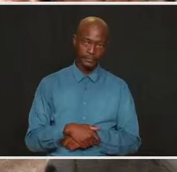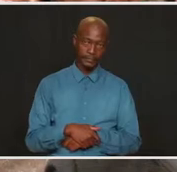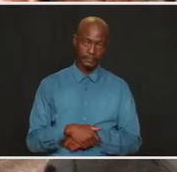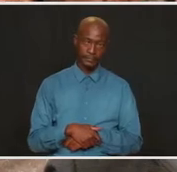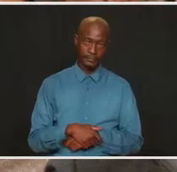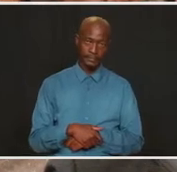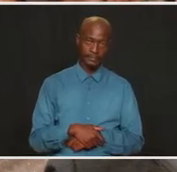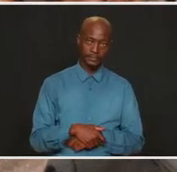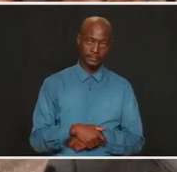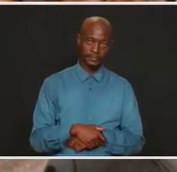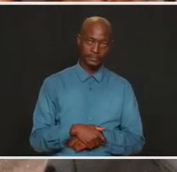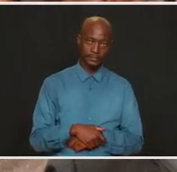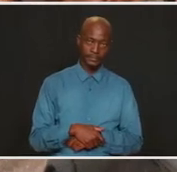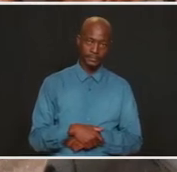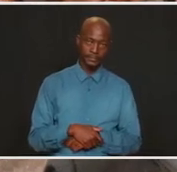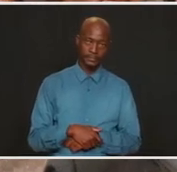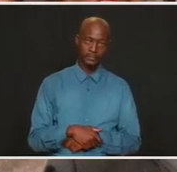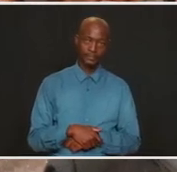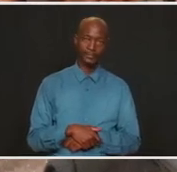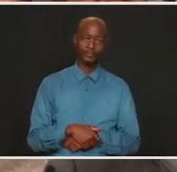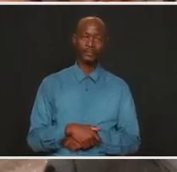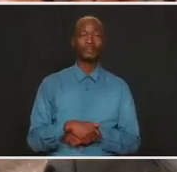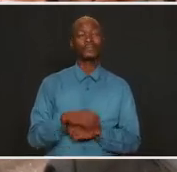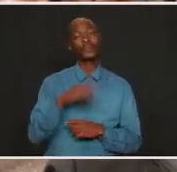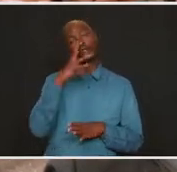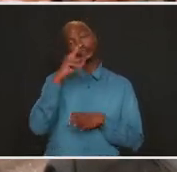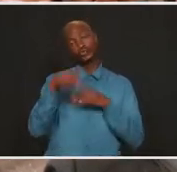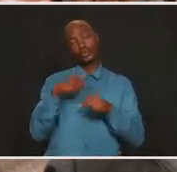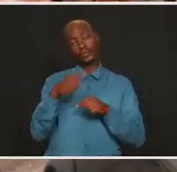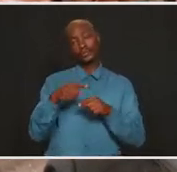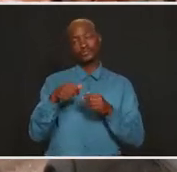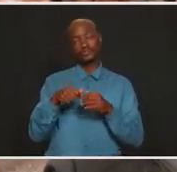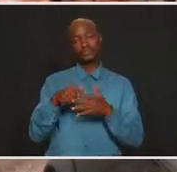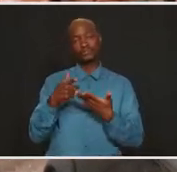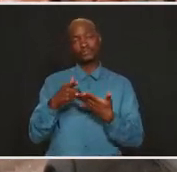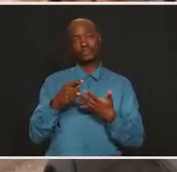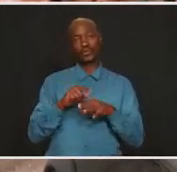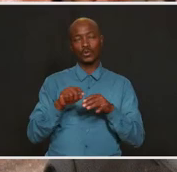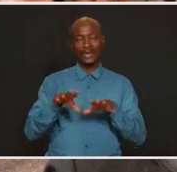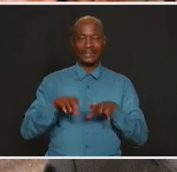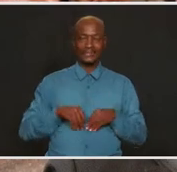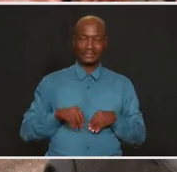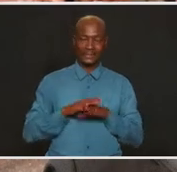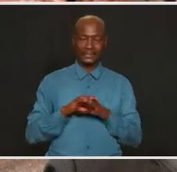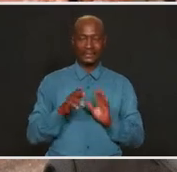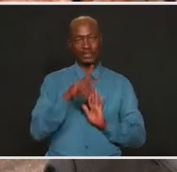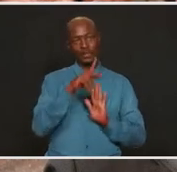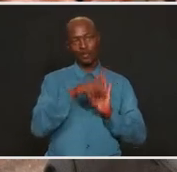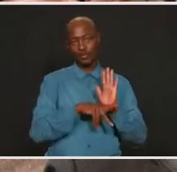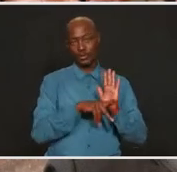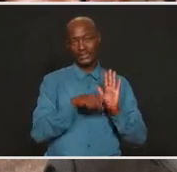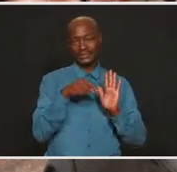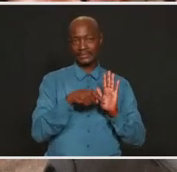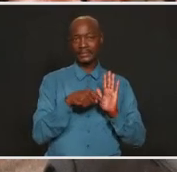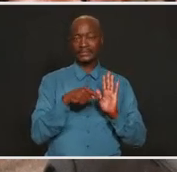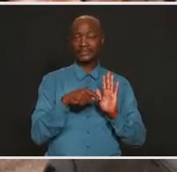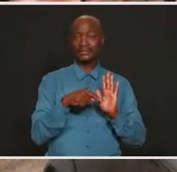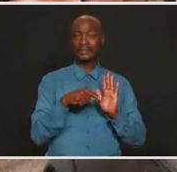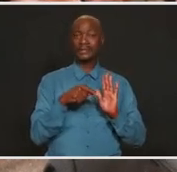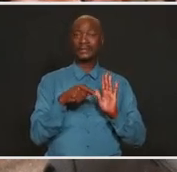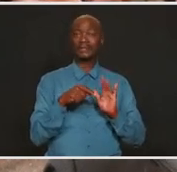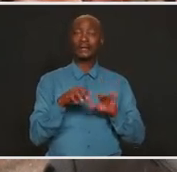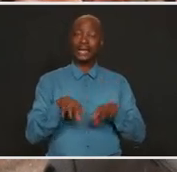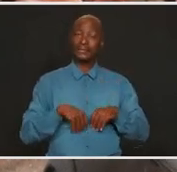and then I also want you to emphasize on this one of admission police it's very key that